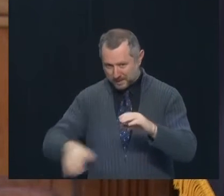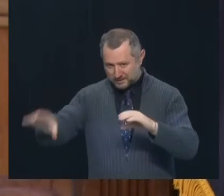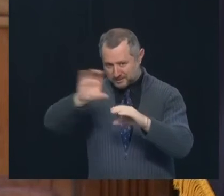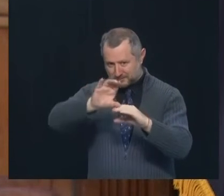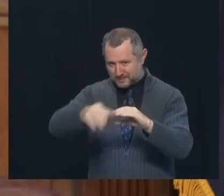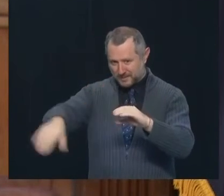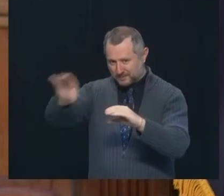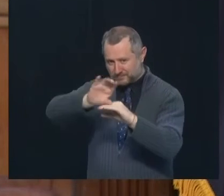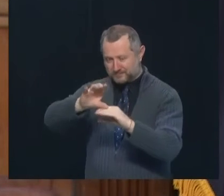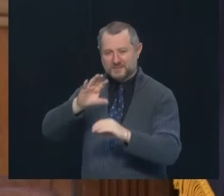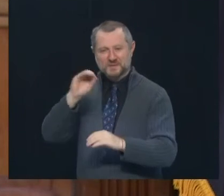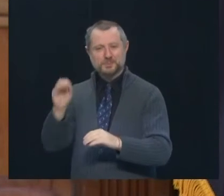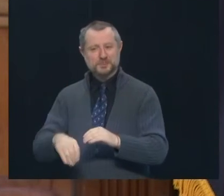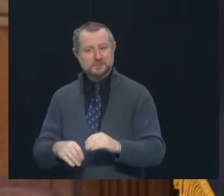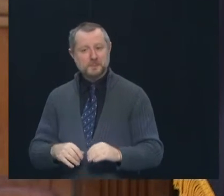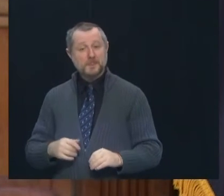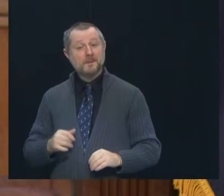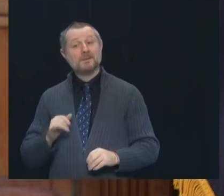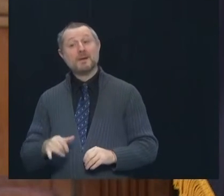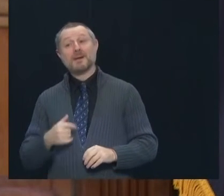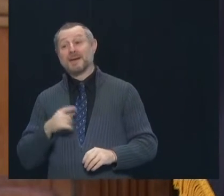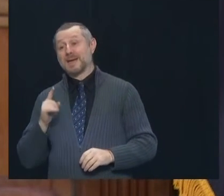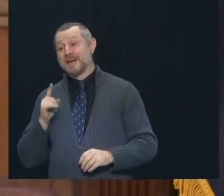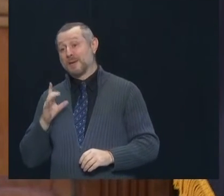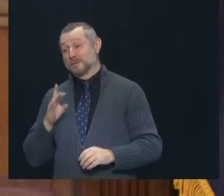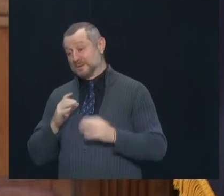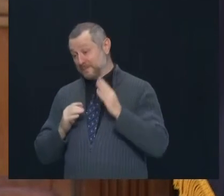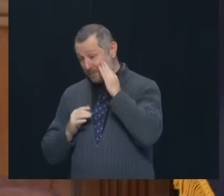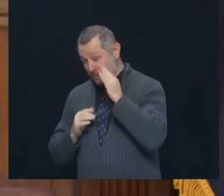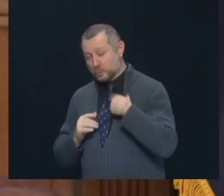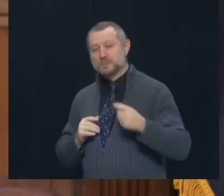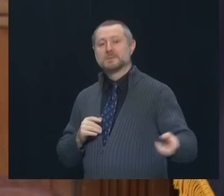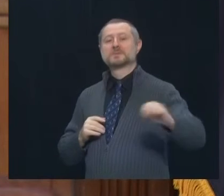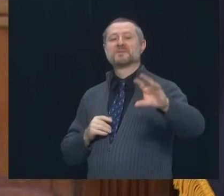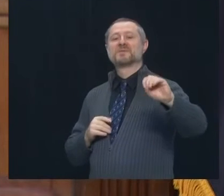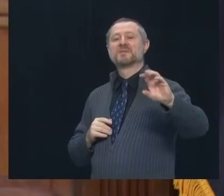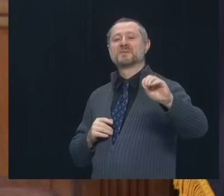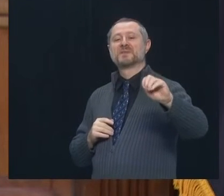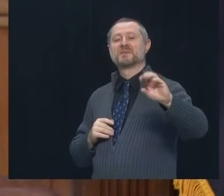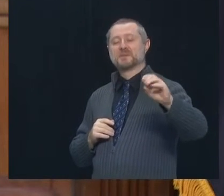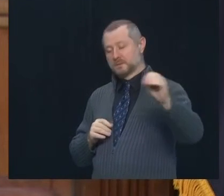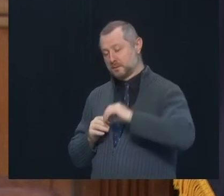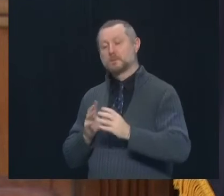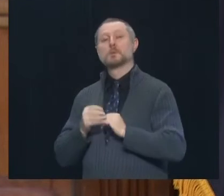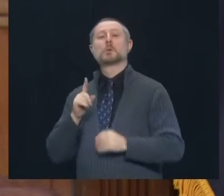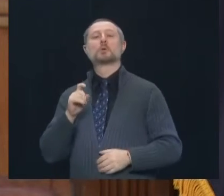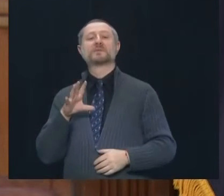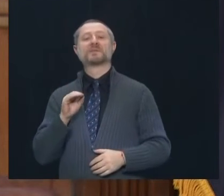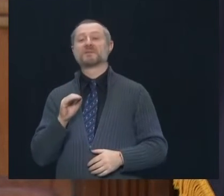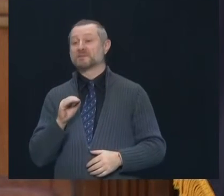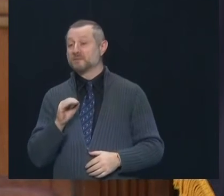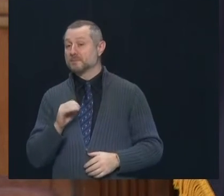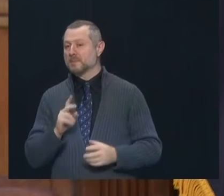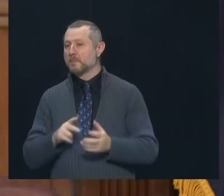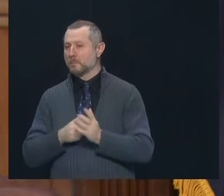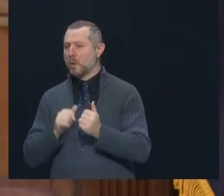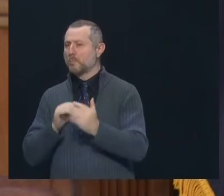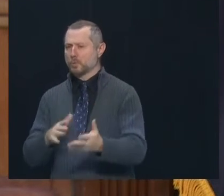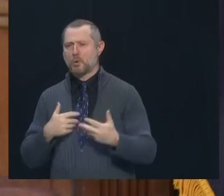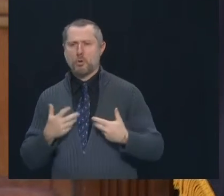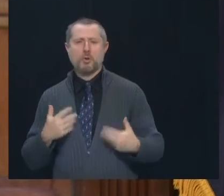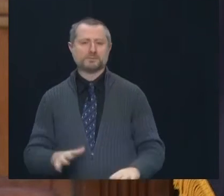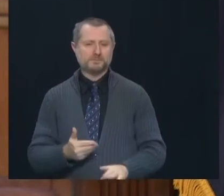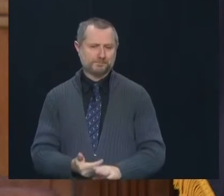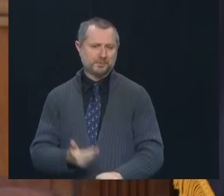hospital. You have 100 beds, you now have to go to 150 beds. But we've done that before. That's the second expansion.